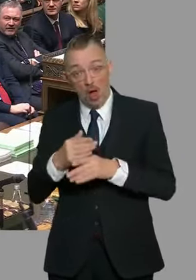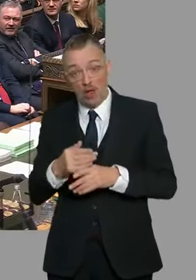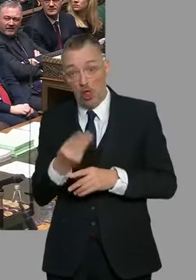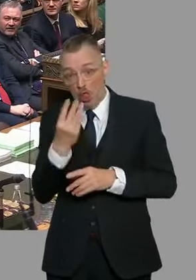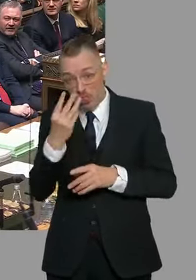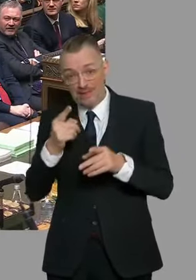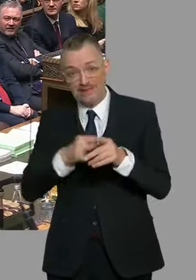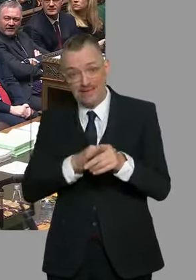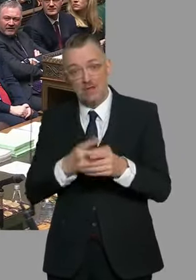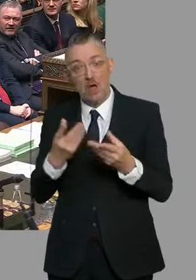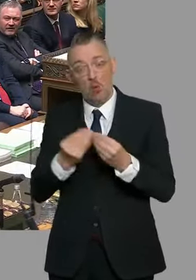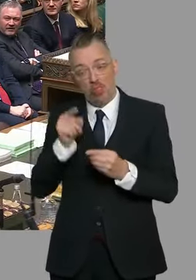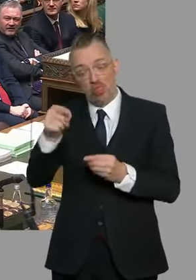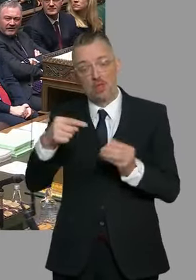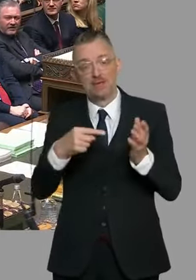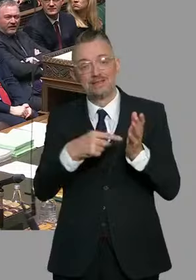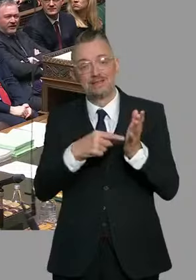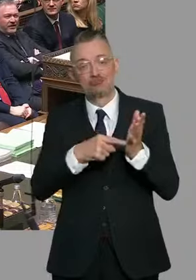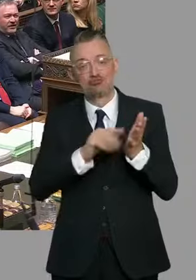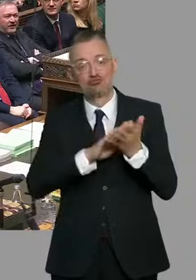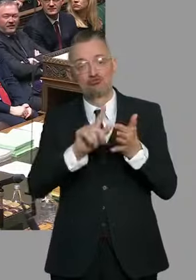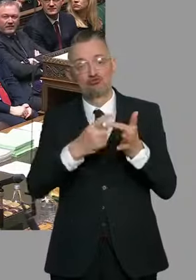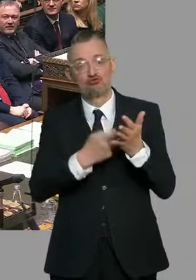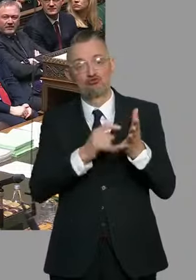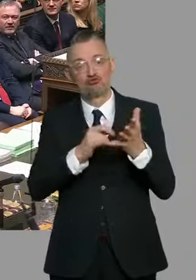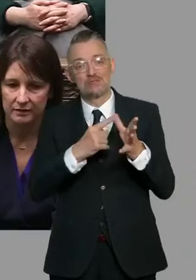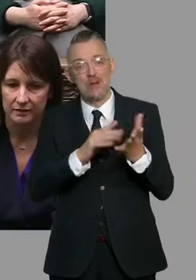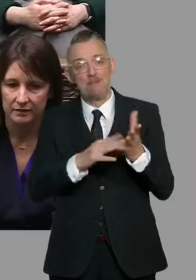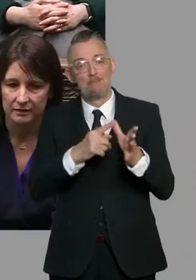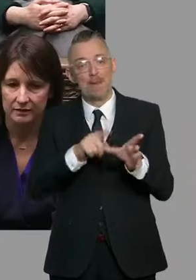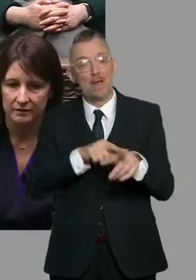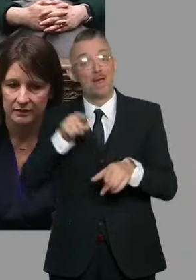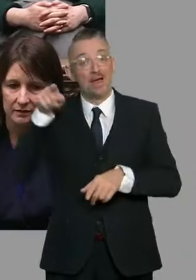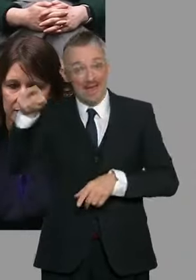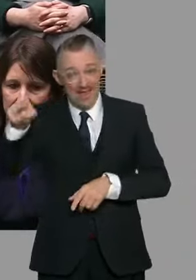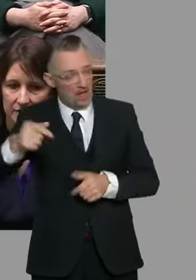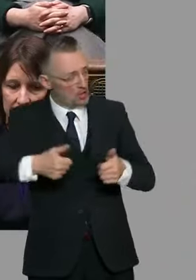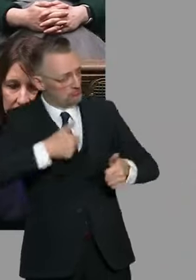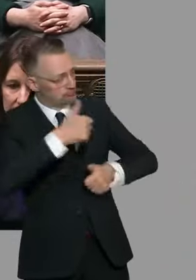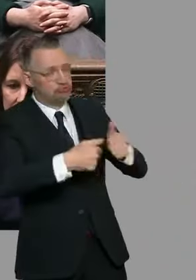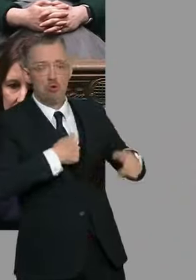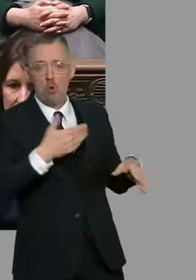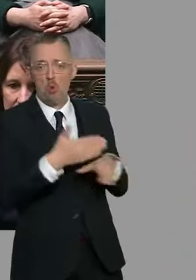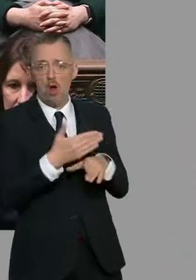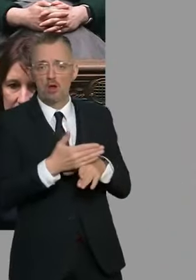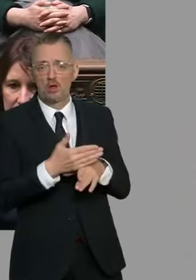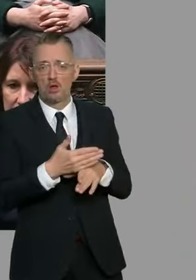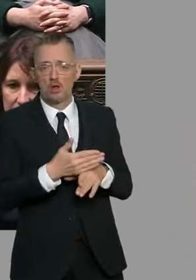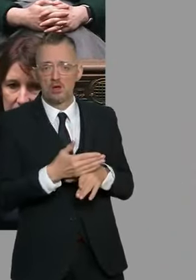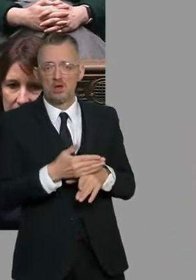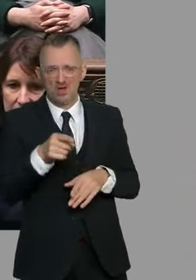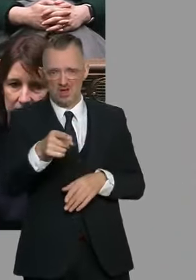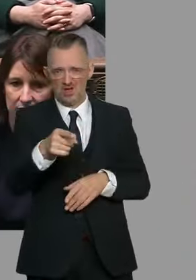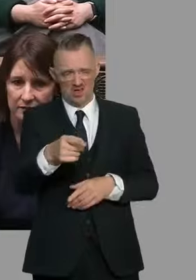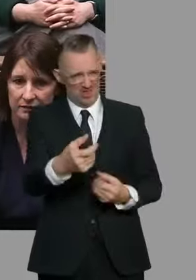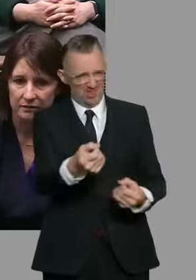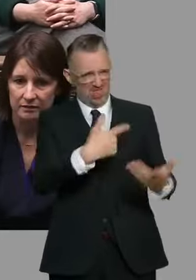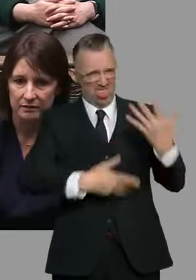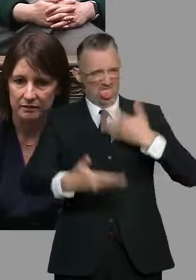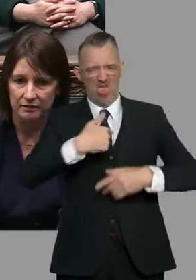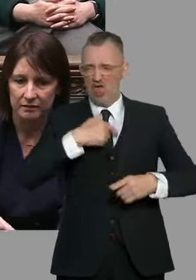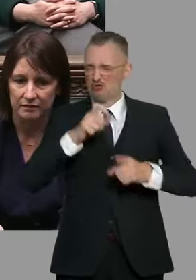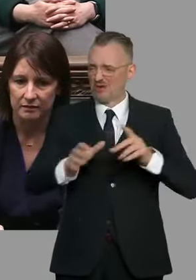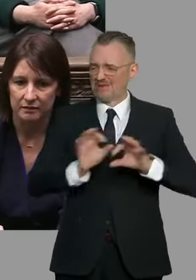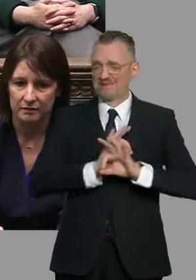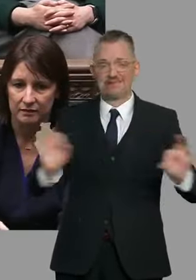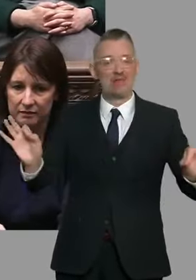commended the work that I did at the end of those 5 years. So for her to stand there and say, I haven't done anything in law enforcement, I dedicated 5 years of my